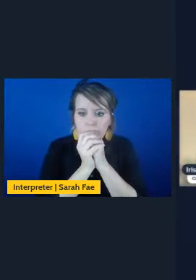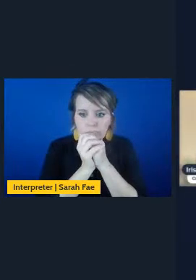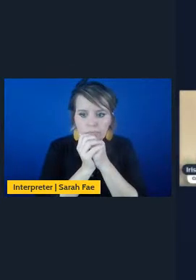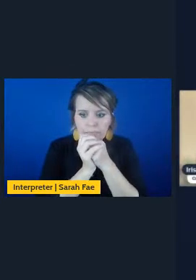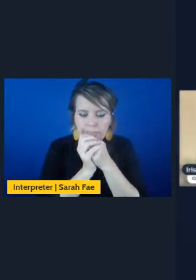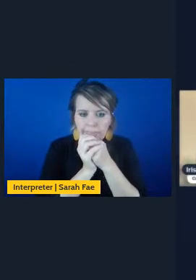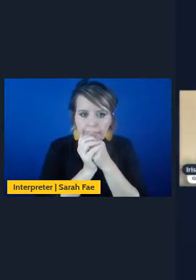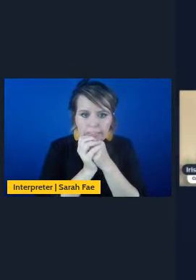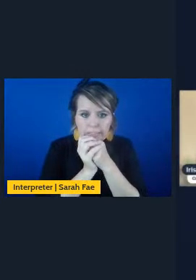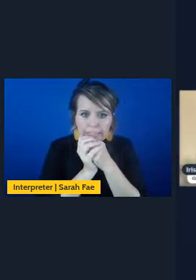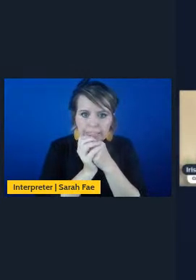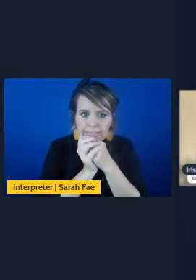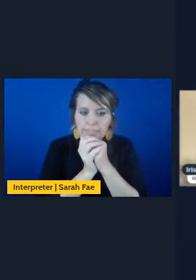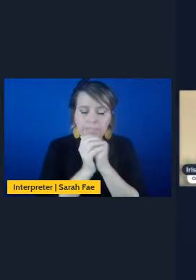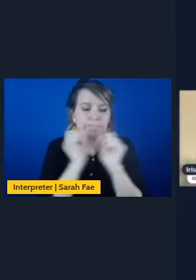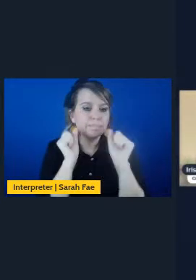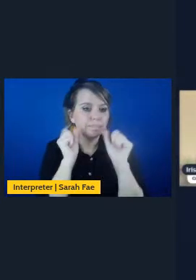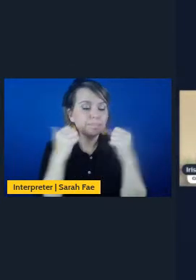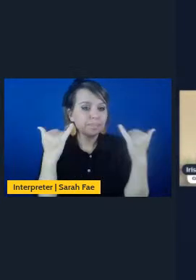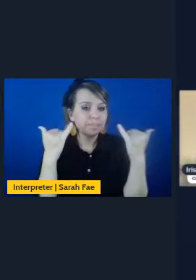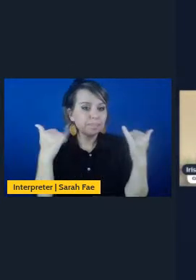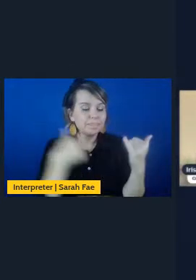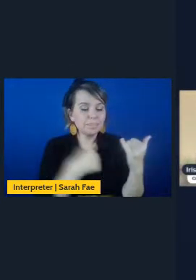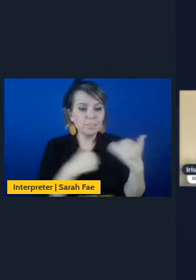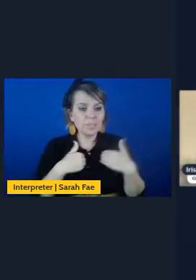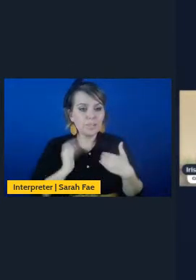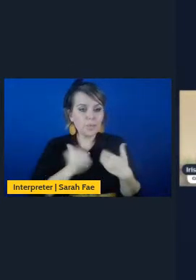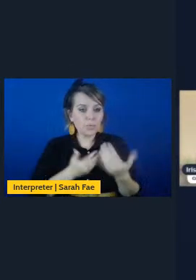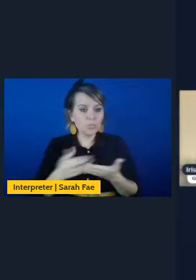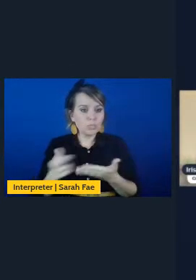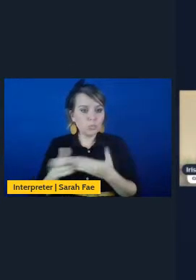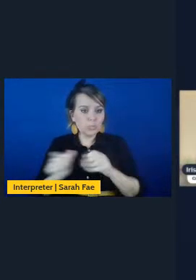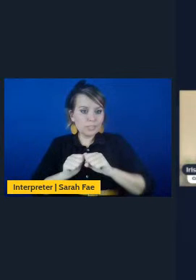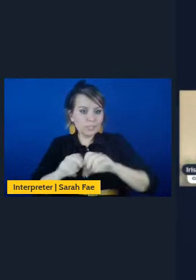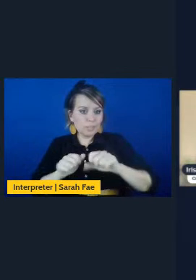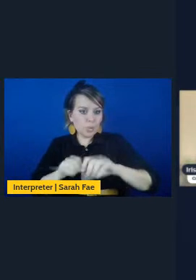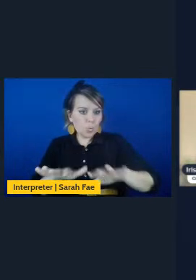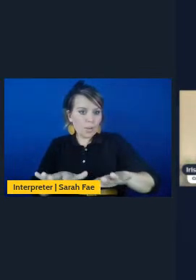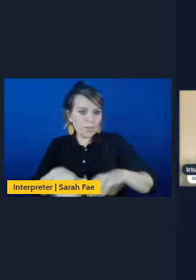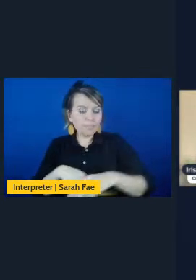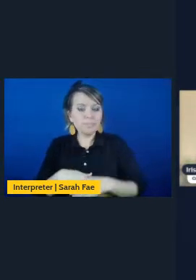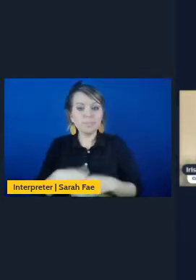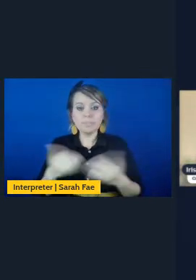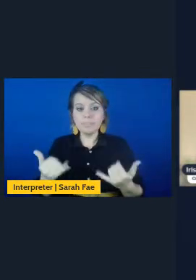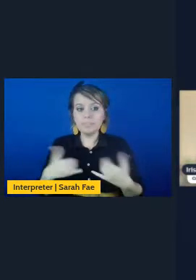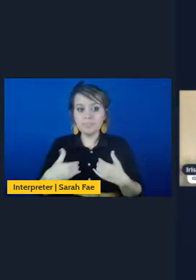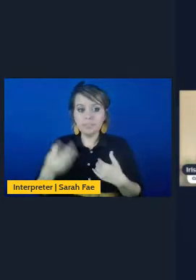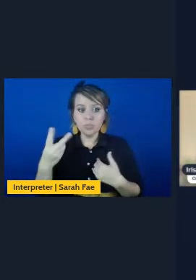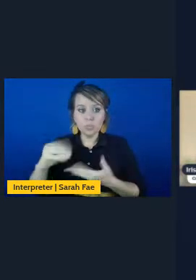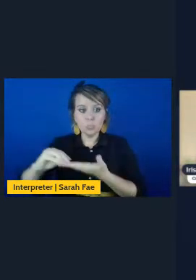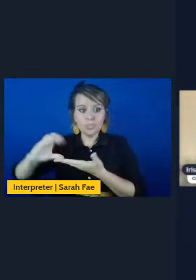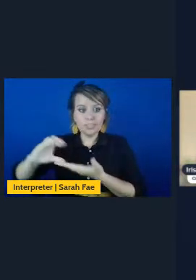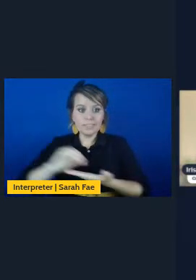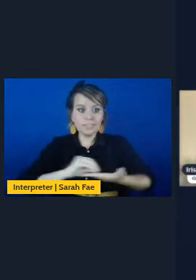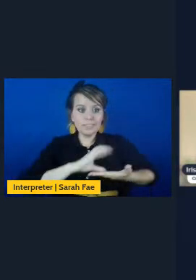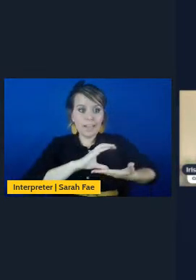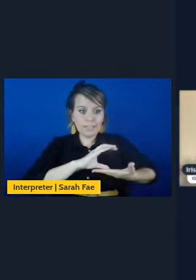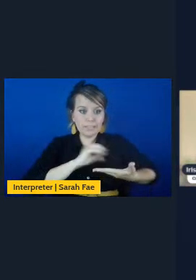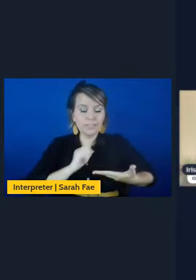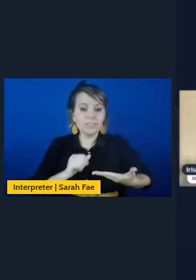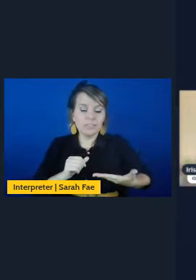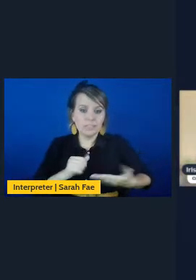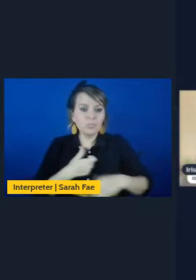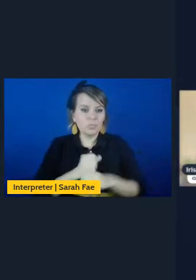Amazing. So now we have our resources deployed. As you can see here, we have now 2 stacks which are being created as part of this